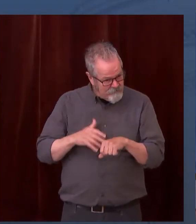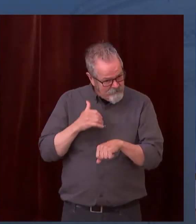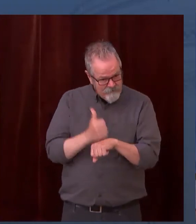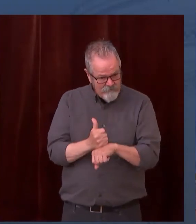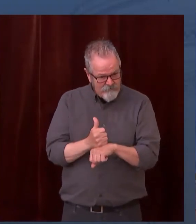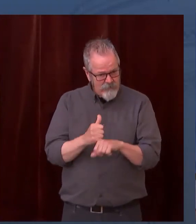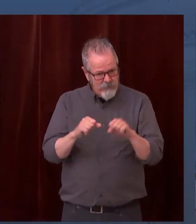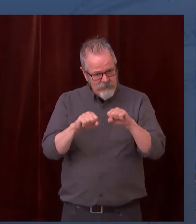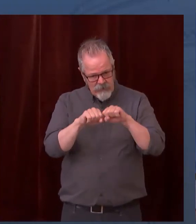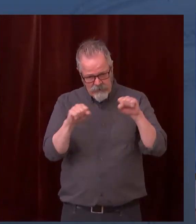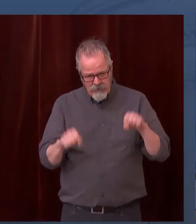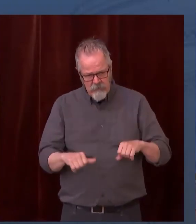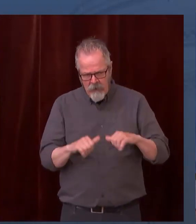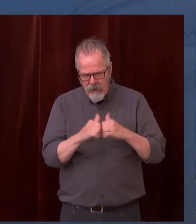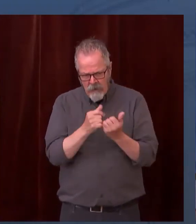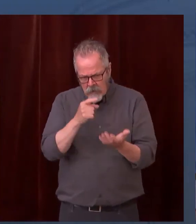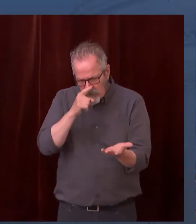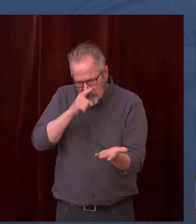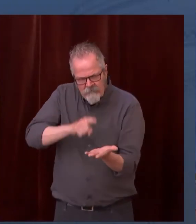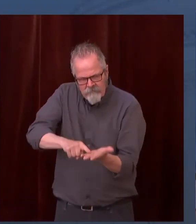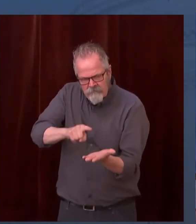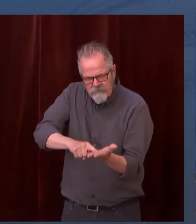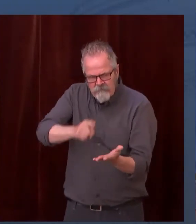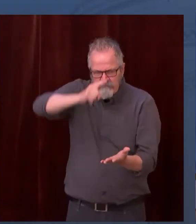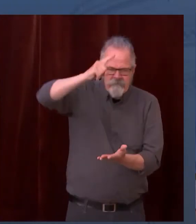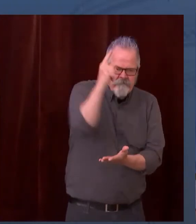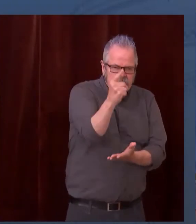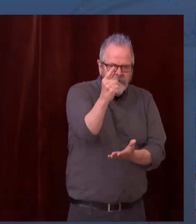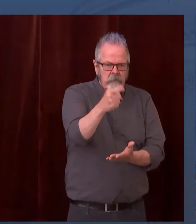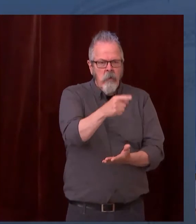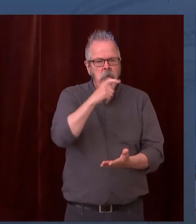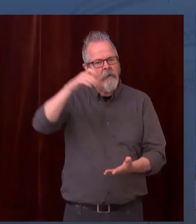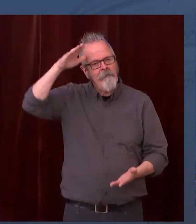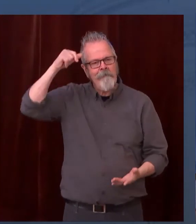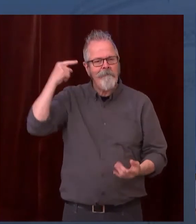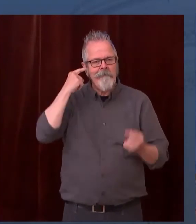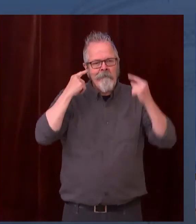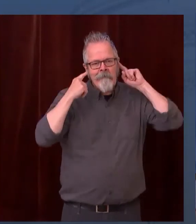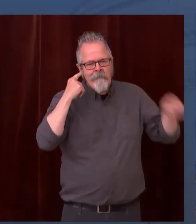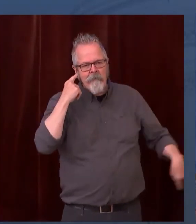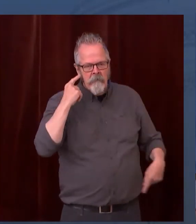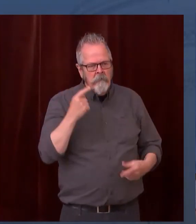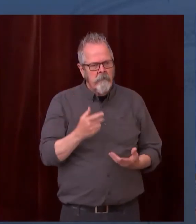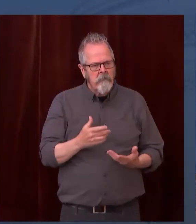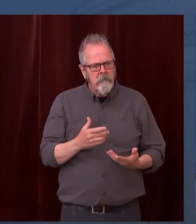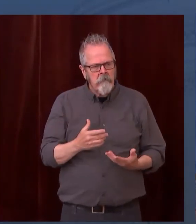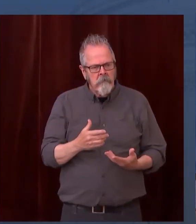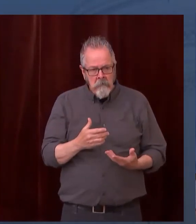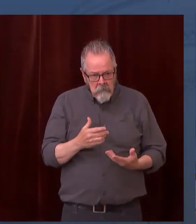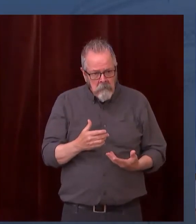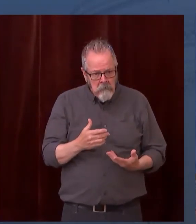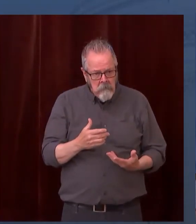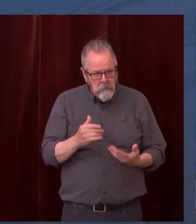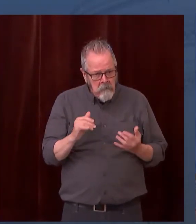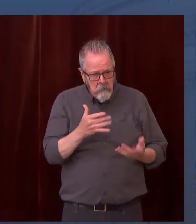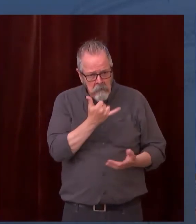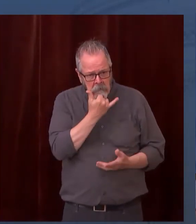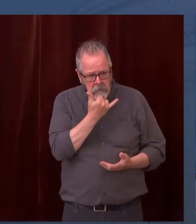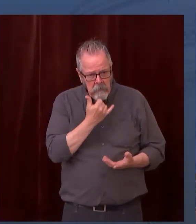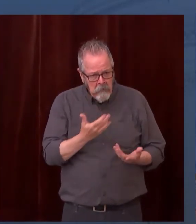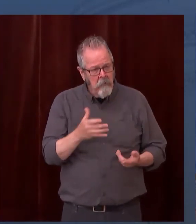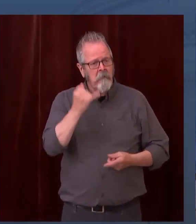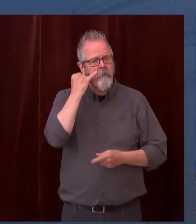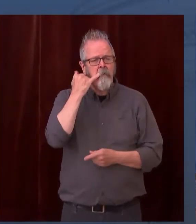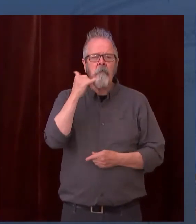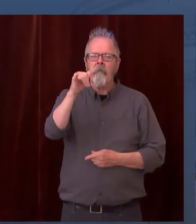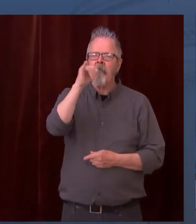of people mingling at bars and so forth, and do something so other businesses that are following the rules don't have to fear about